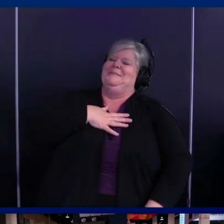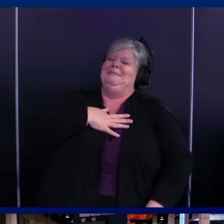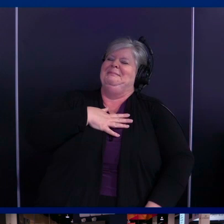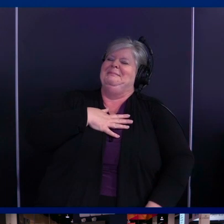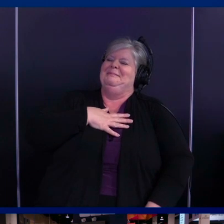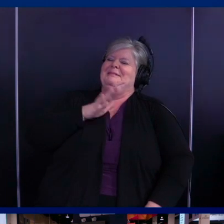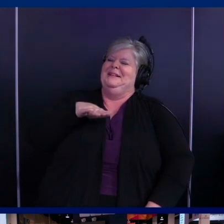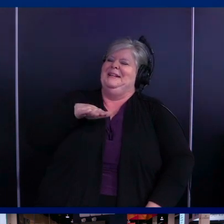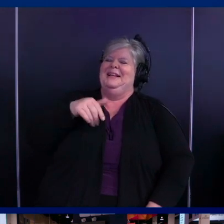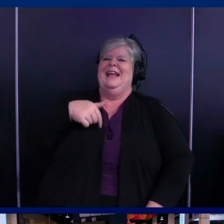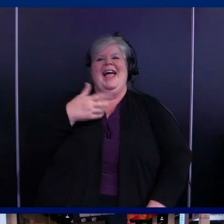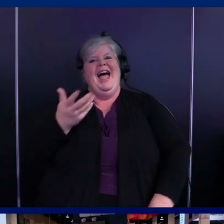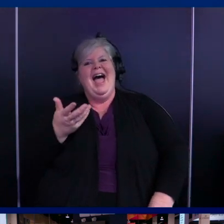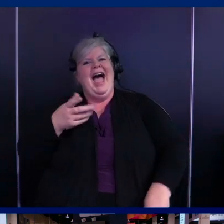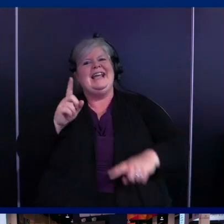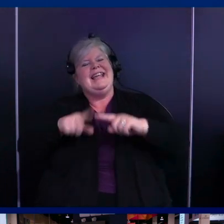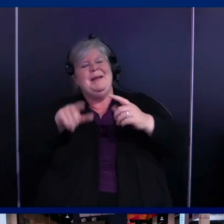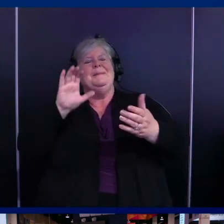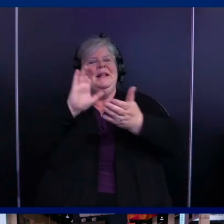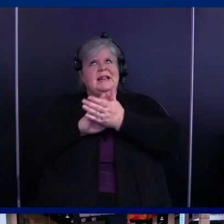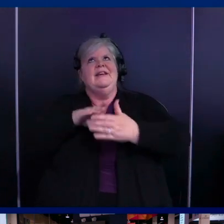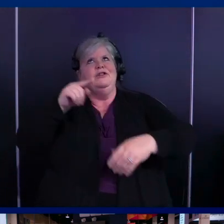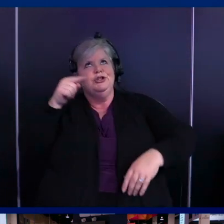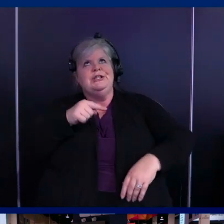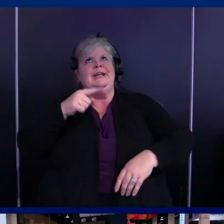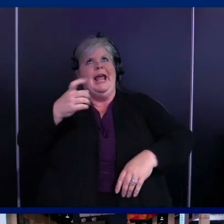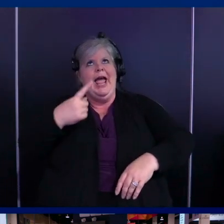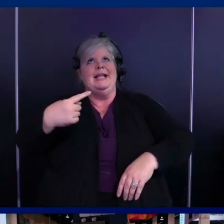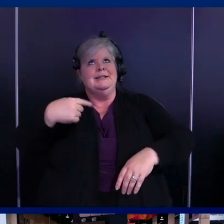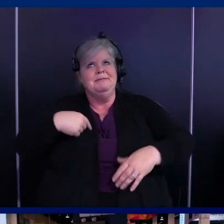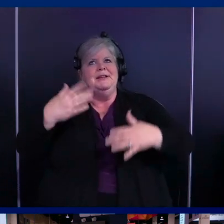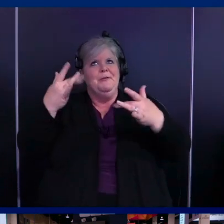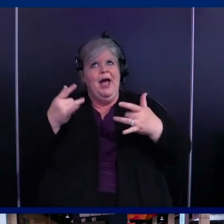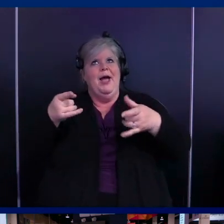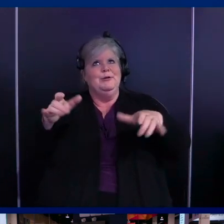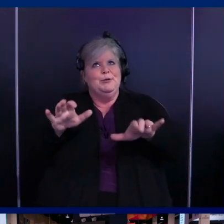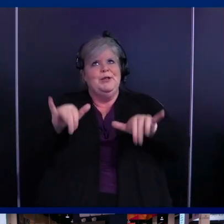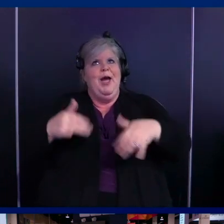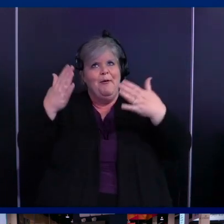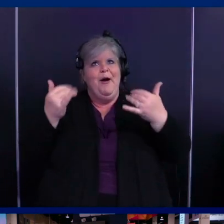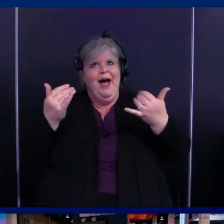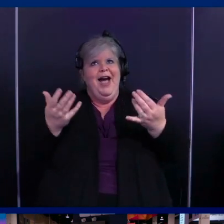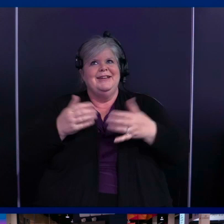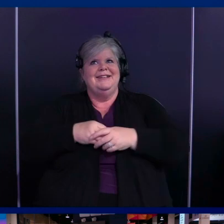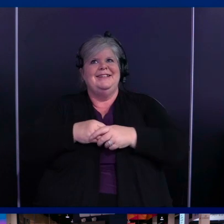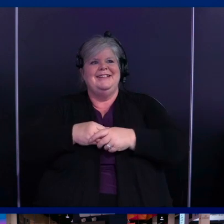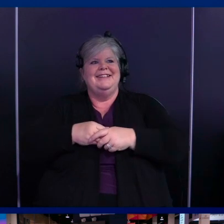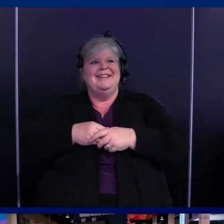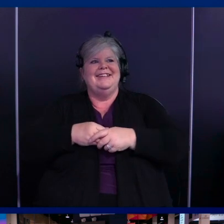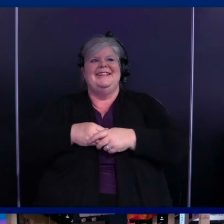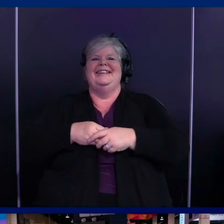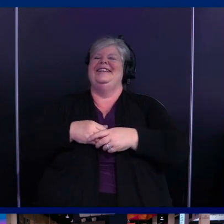It's like, I can't believe she asked me this question. Why would you do that? Why is this important?